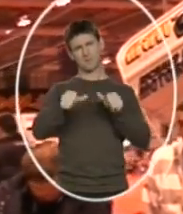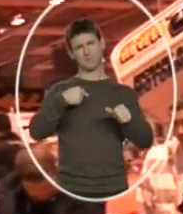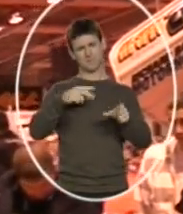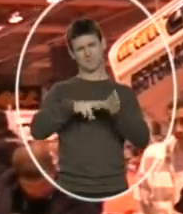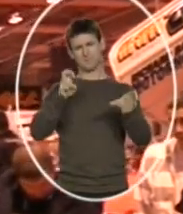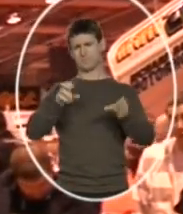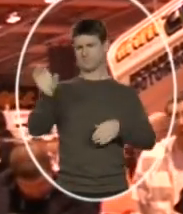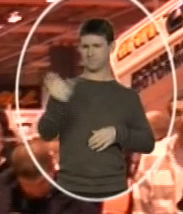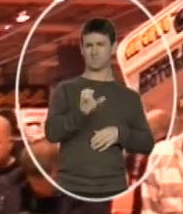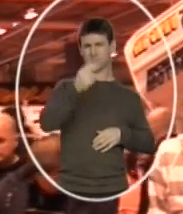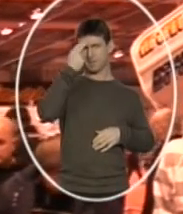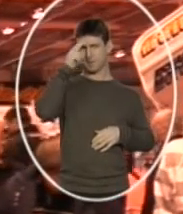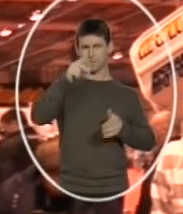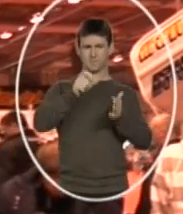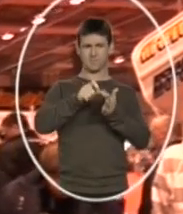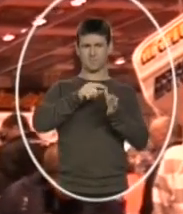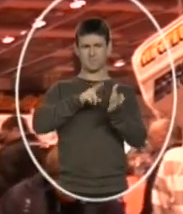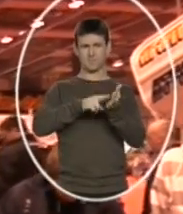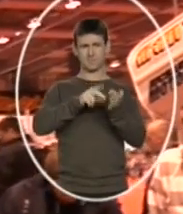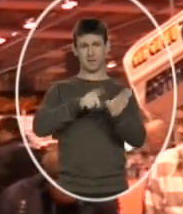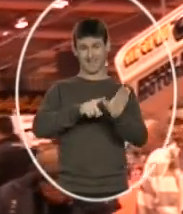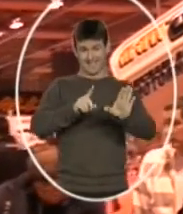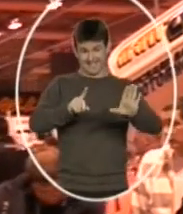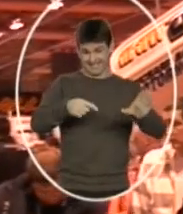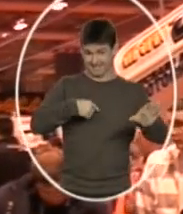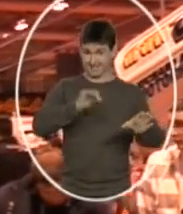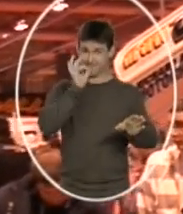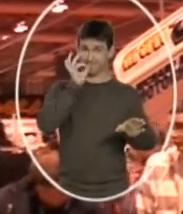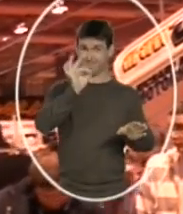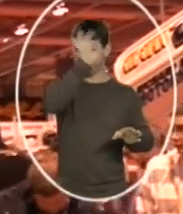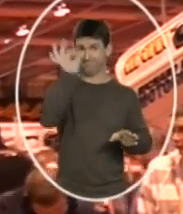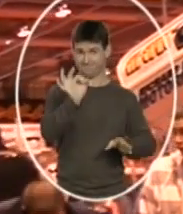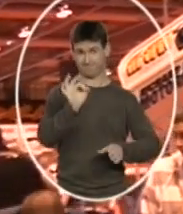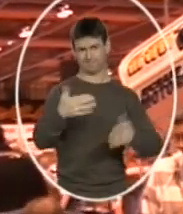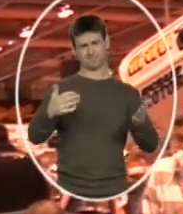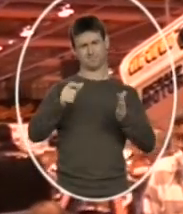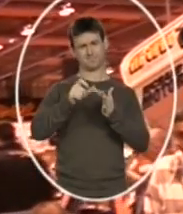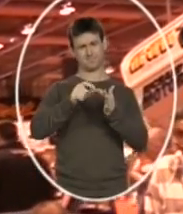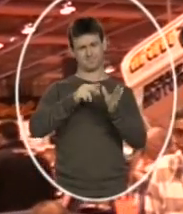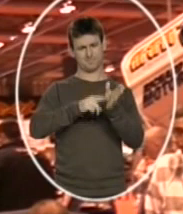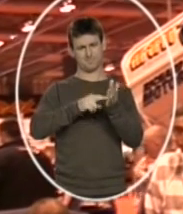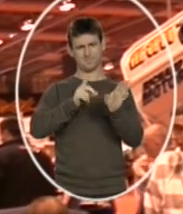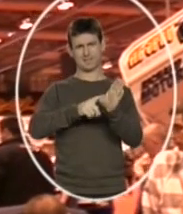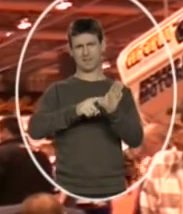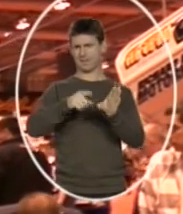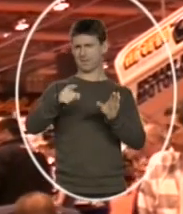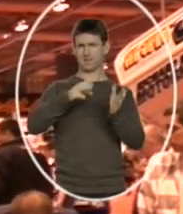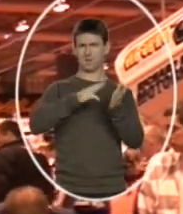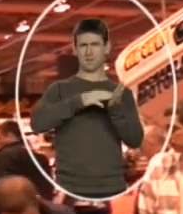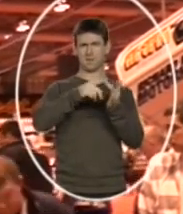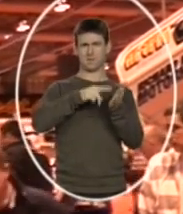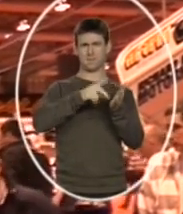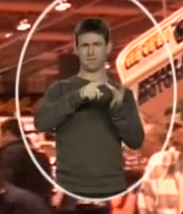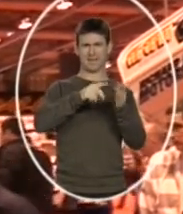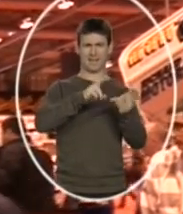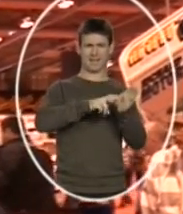go. Well, of course, that was the next going to be the next question I was going to put to you. Young Danny is out of the mini stocks into the big Formula